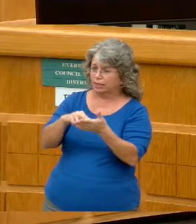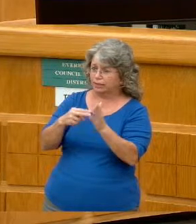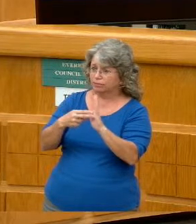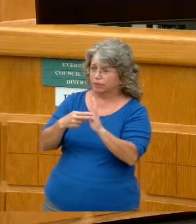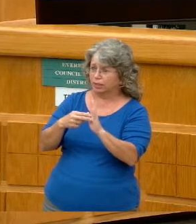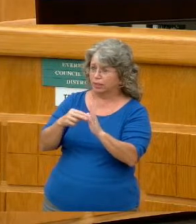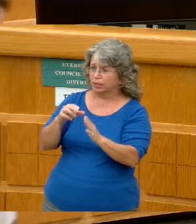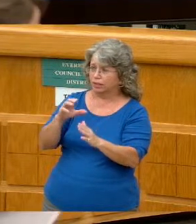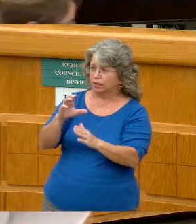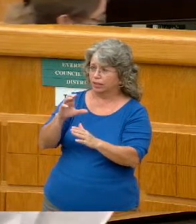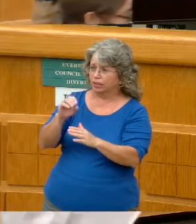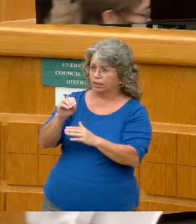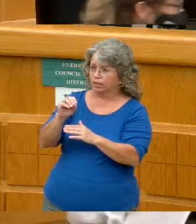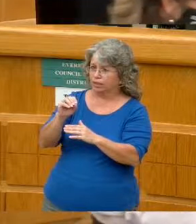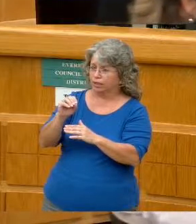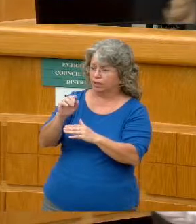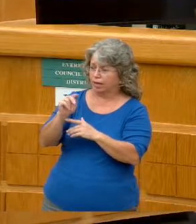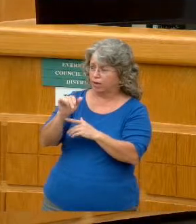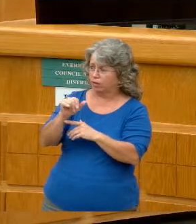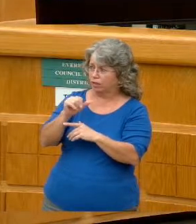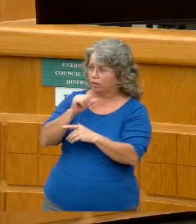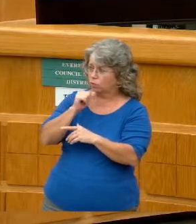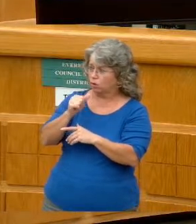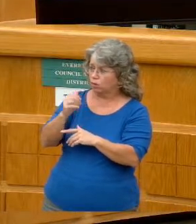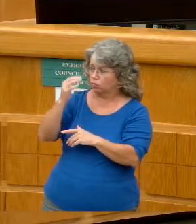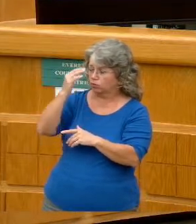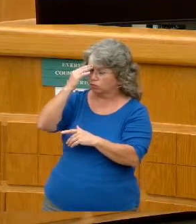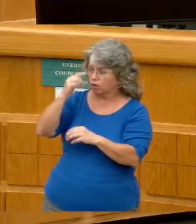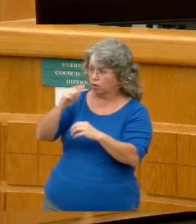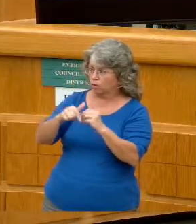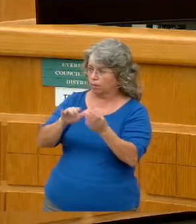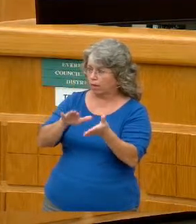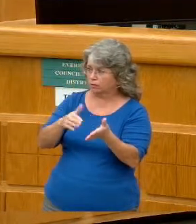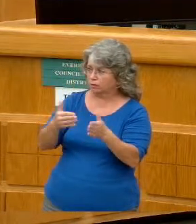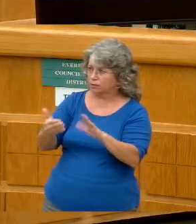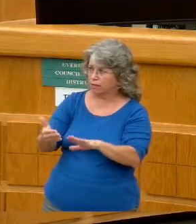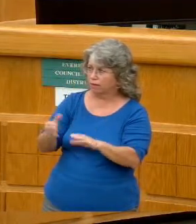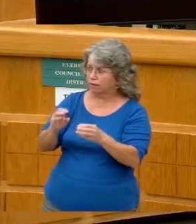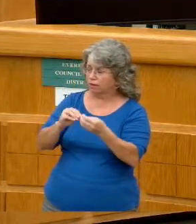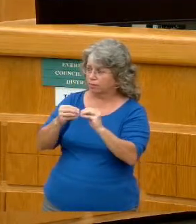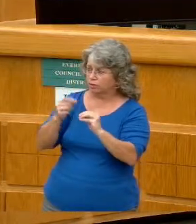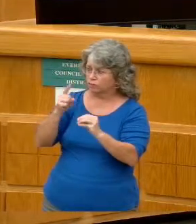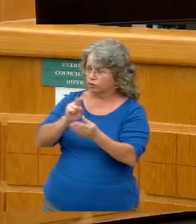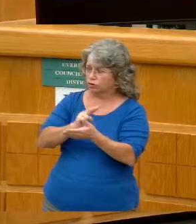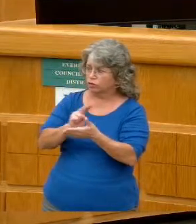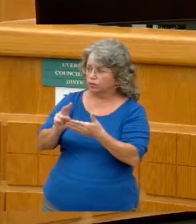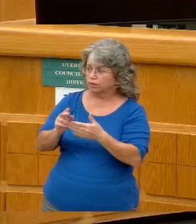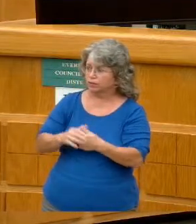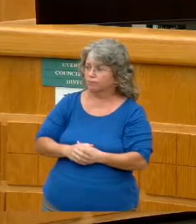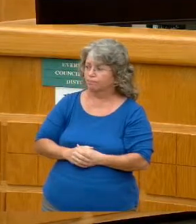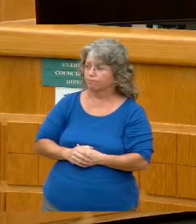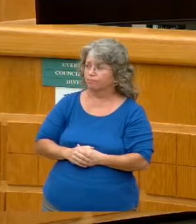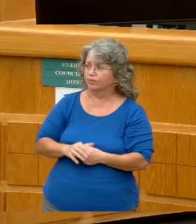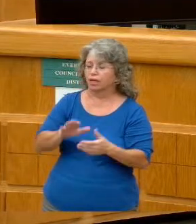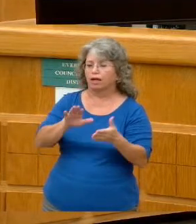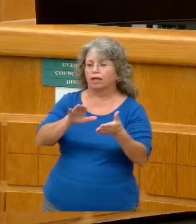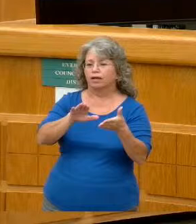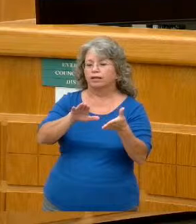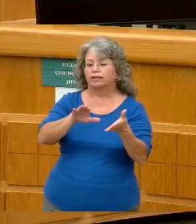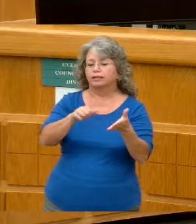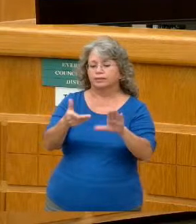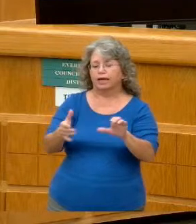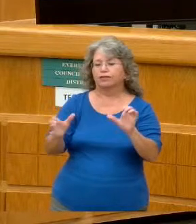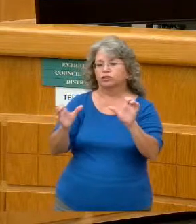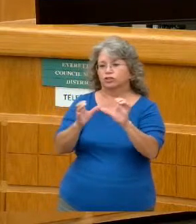county or mean that the county won't know about the deaths for 2 weeks? So the